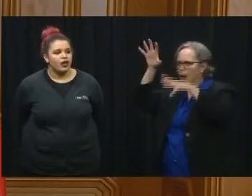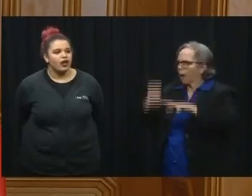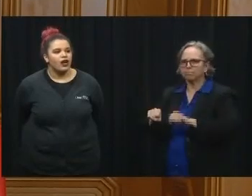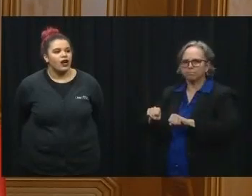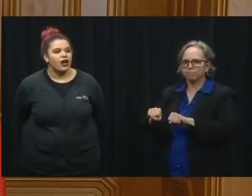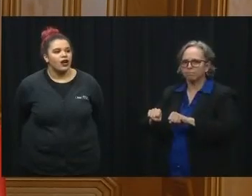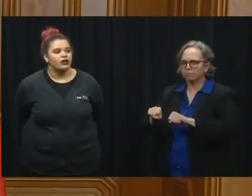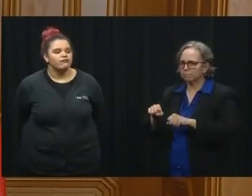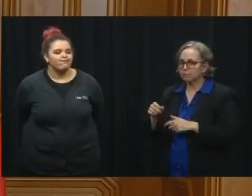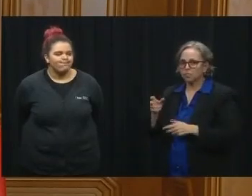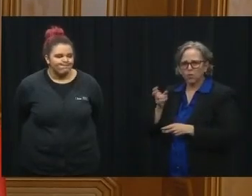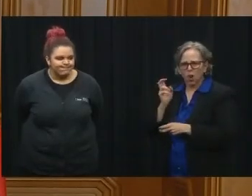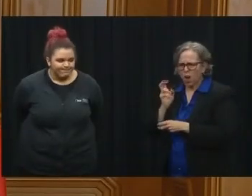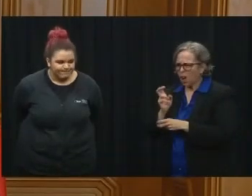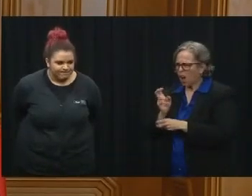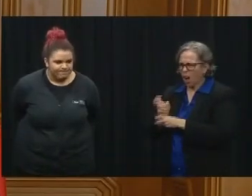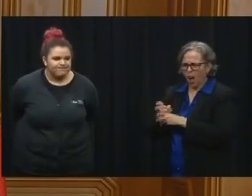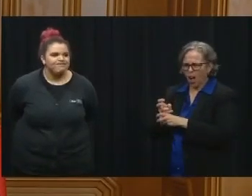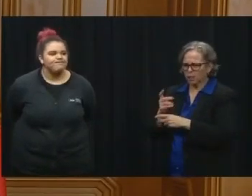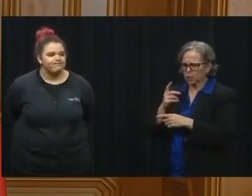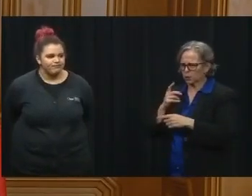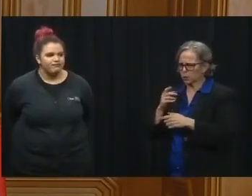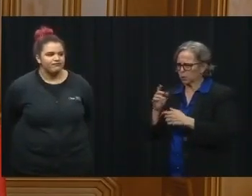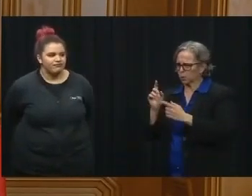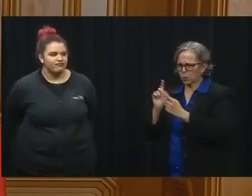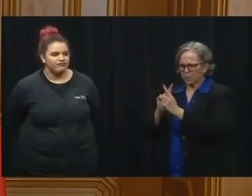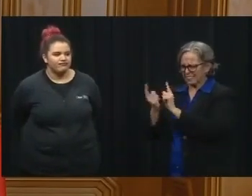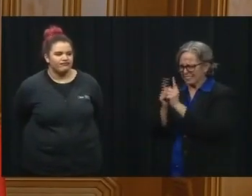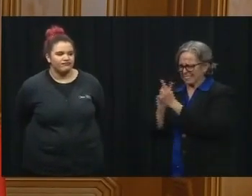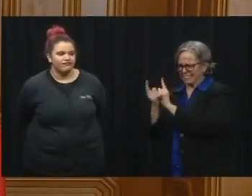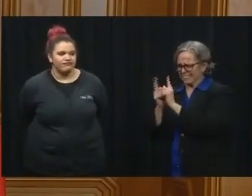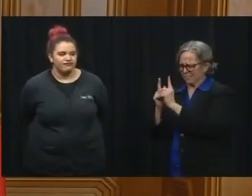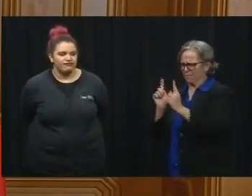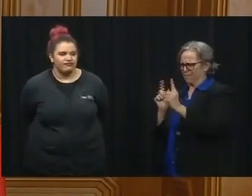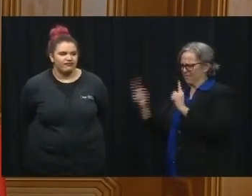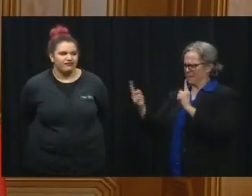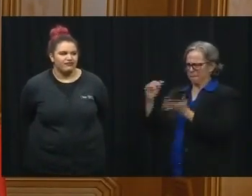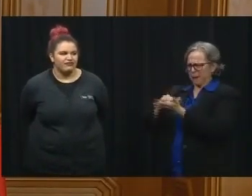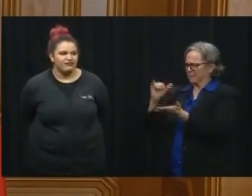playing basketball. So